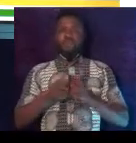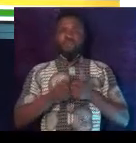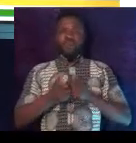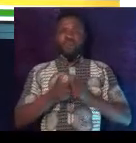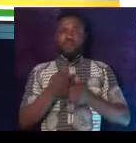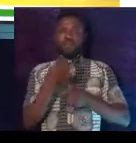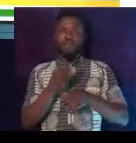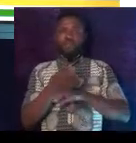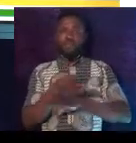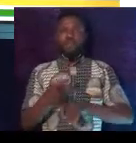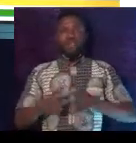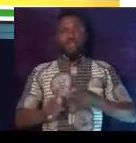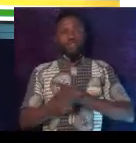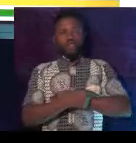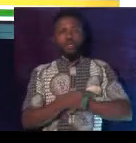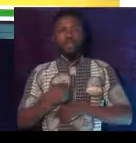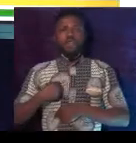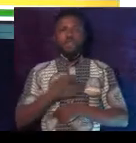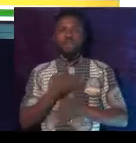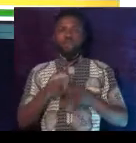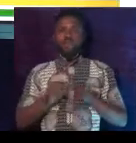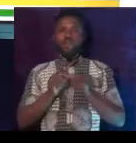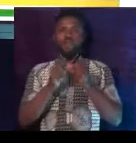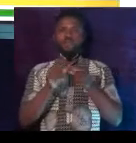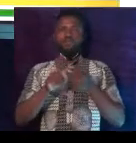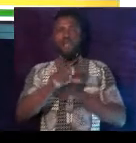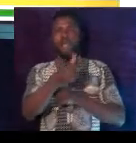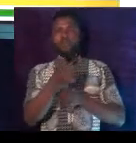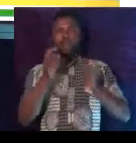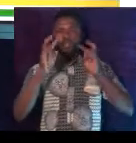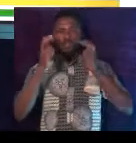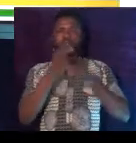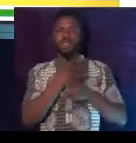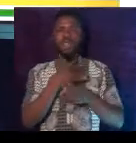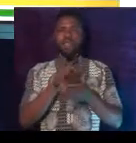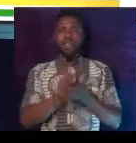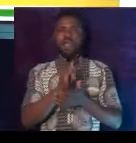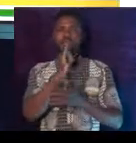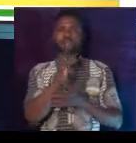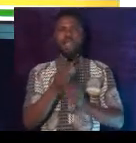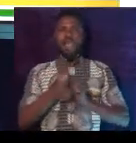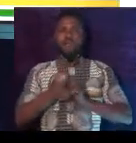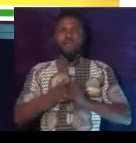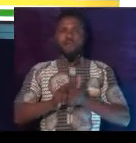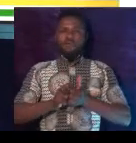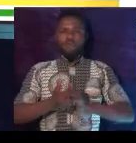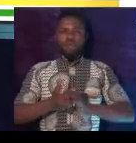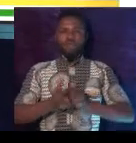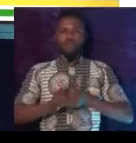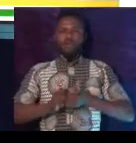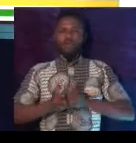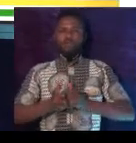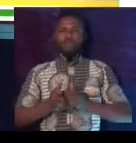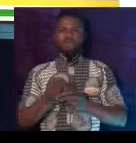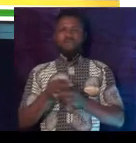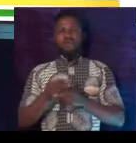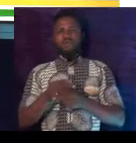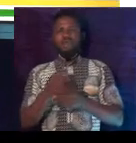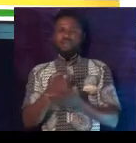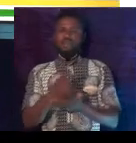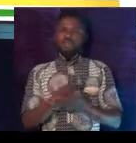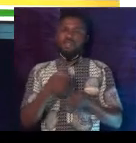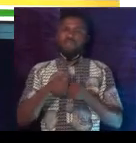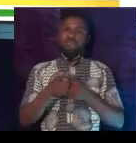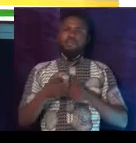and frictional force. Today, we are moving on to another topic, and that is friction. We